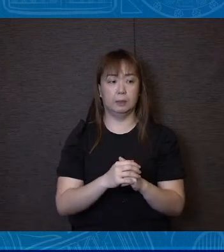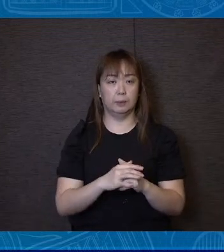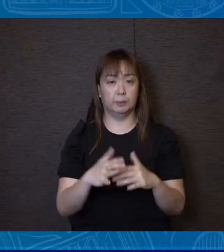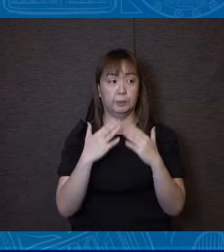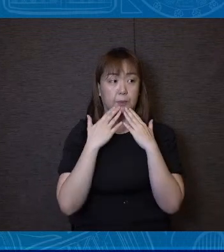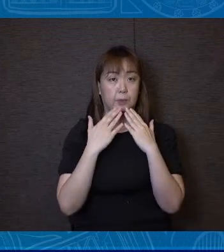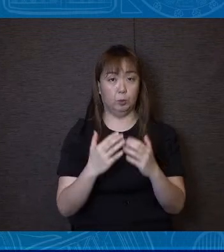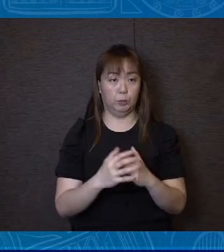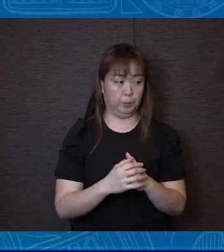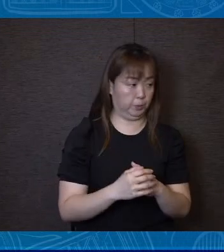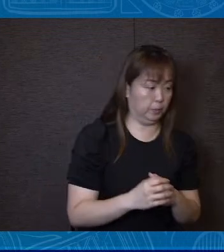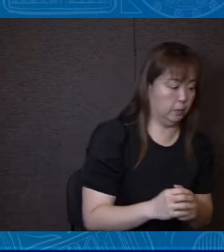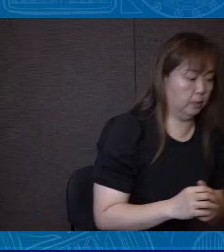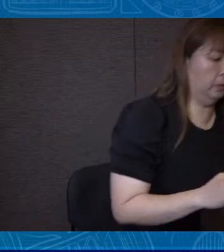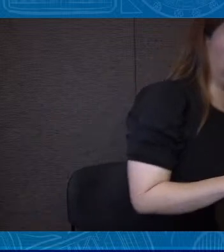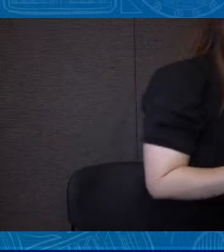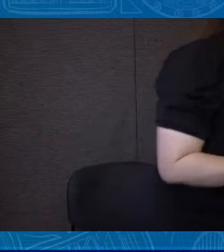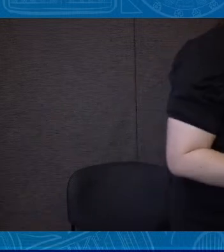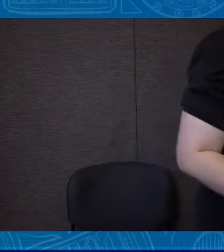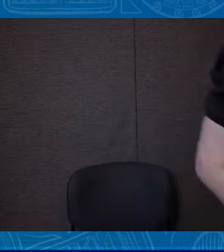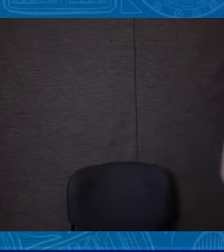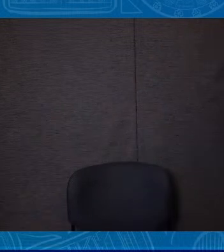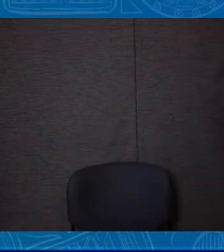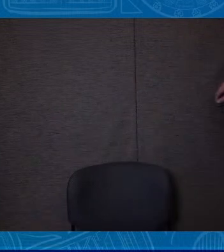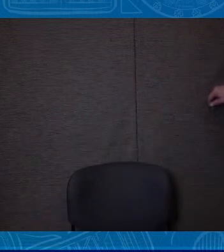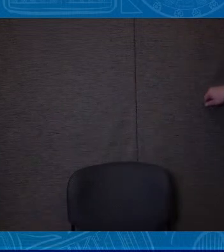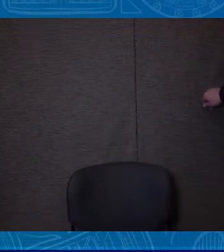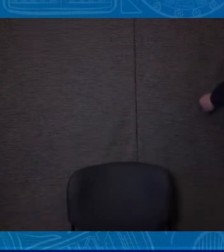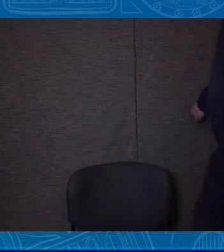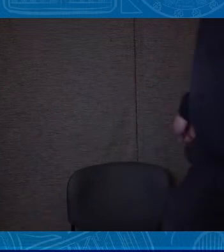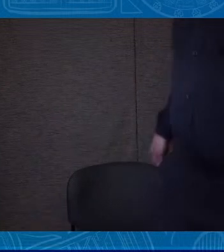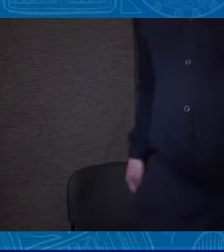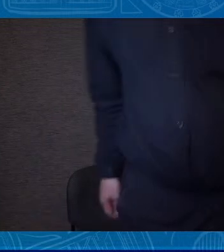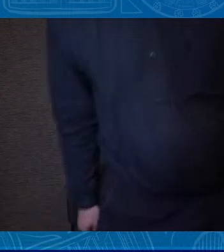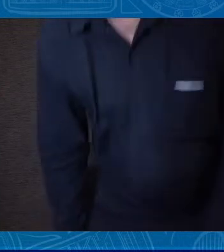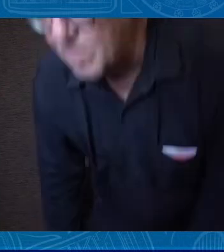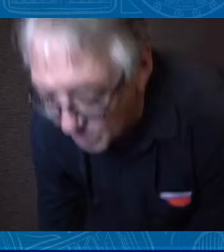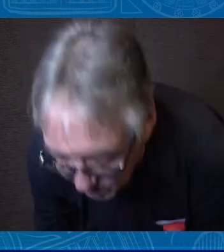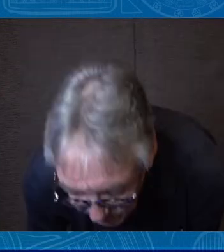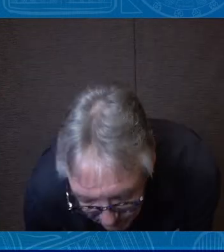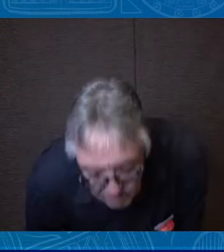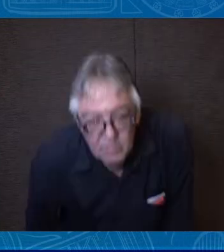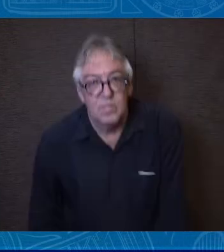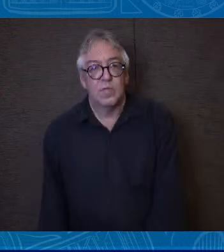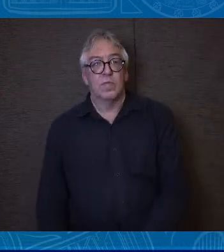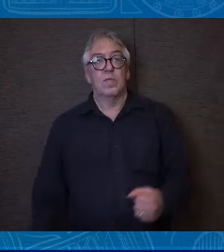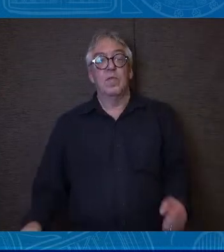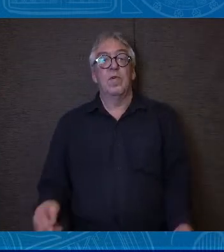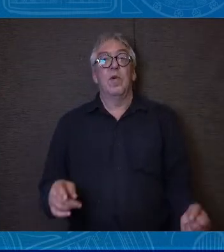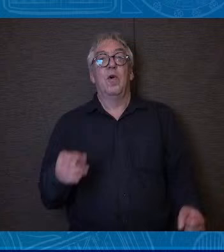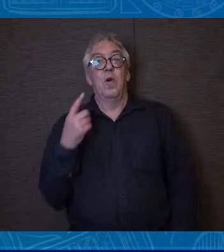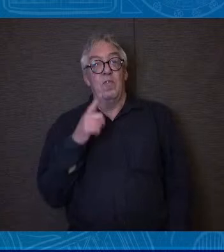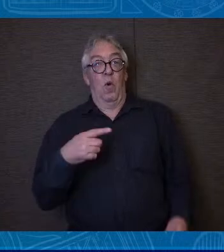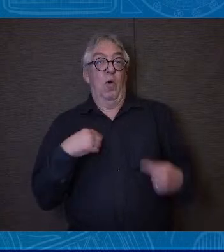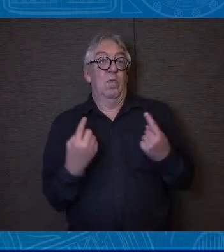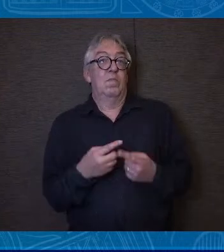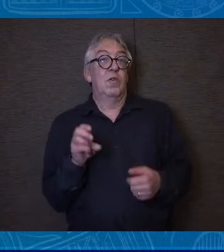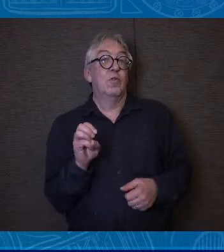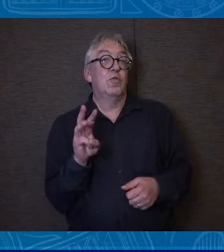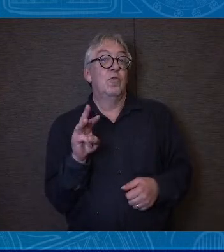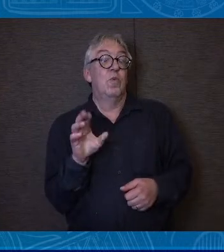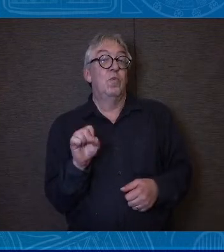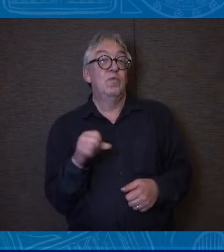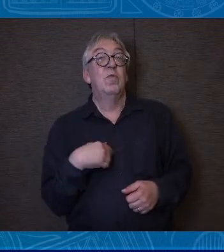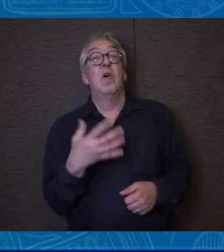Thank you. So for CRUISE, capacity building is a means to an end. So it's an input to a result that we want to